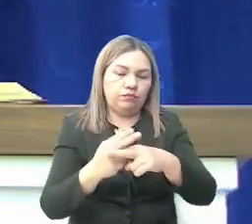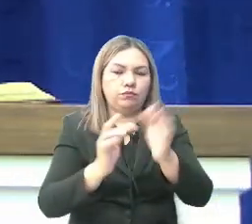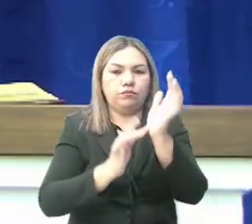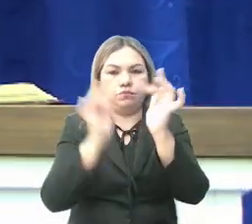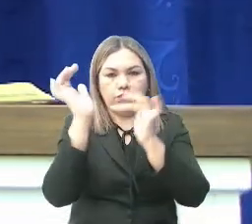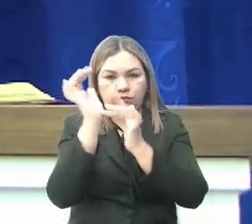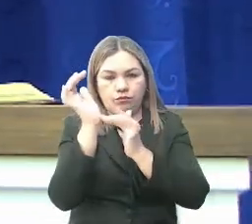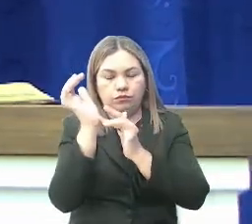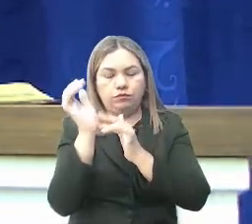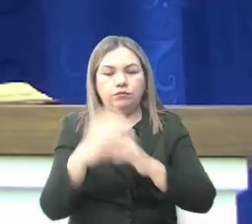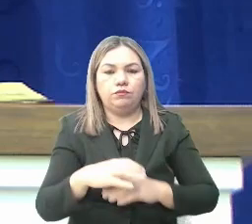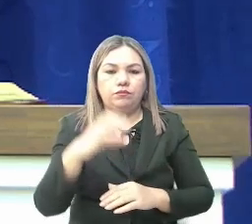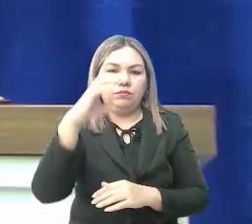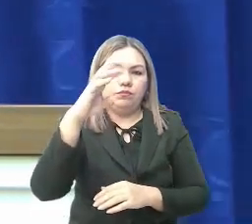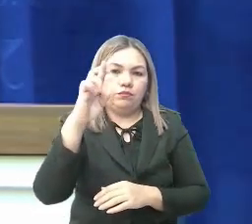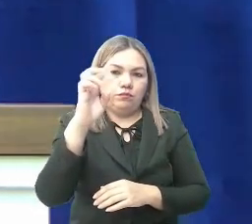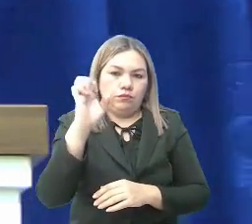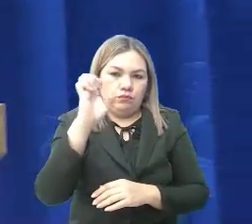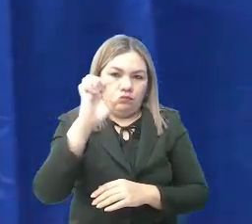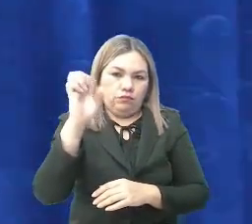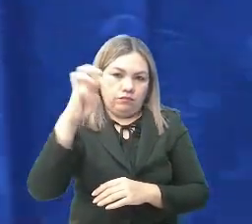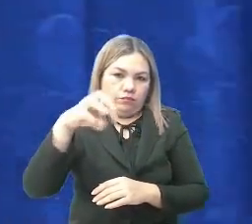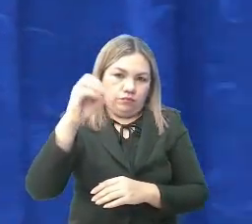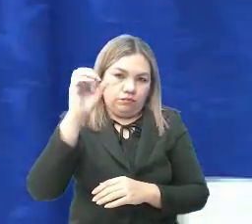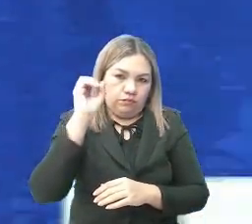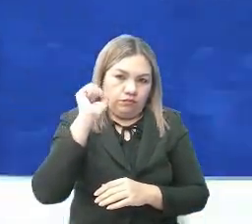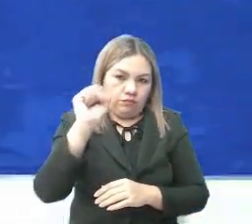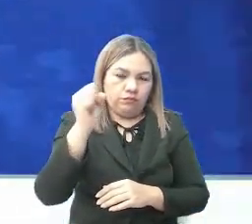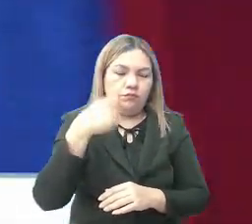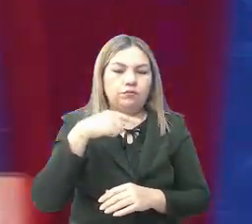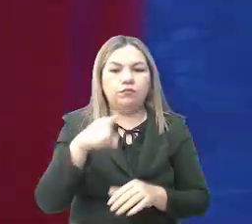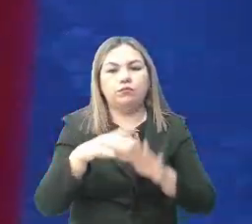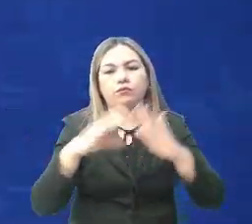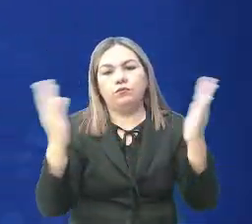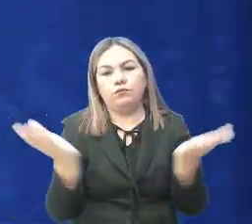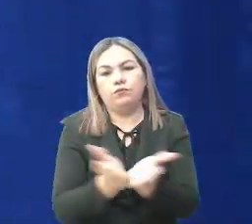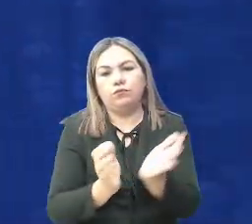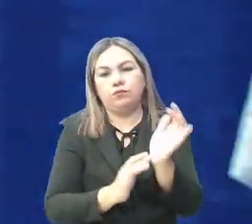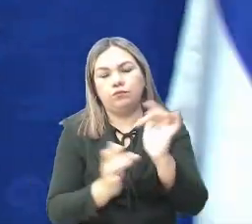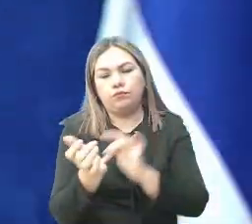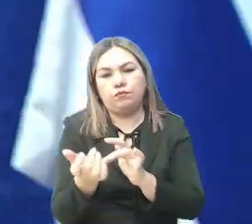this word is going to be a transferring of